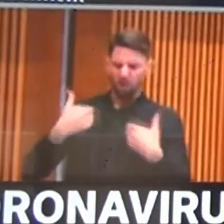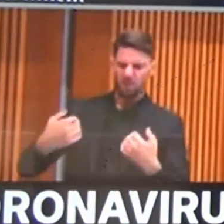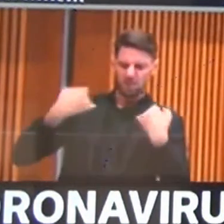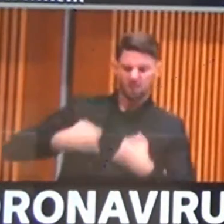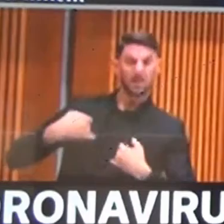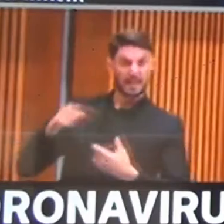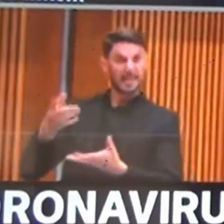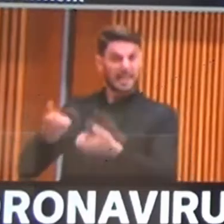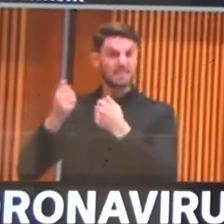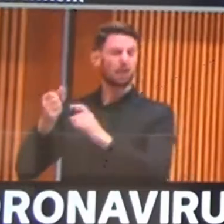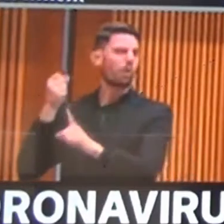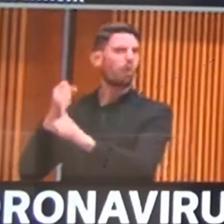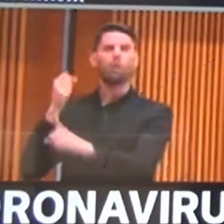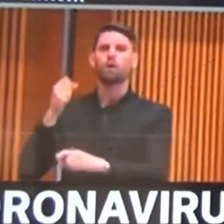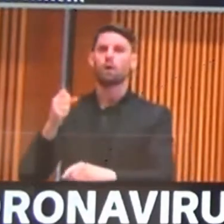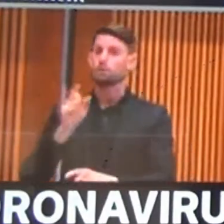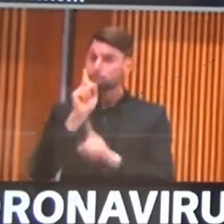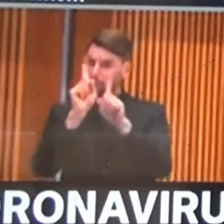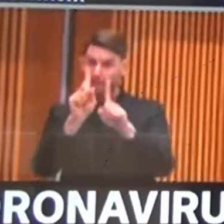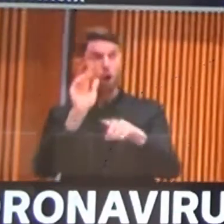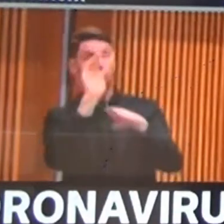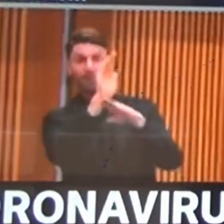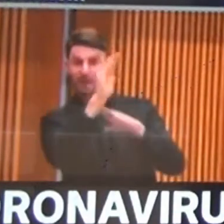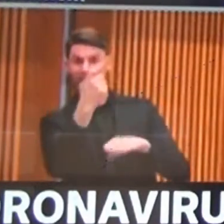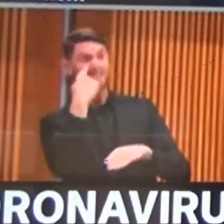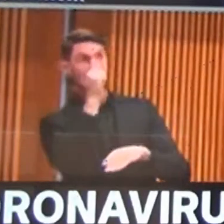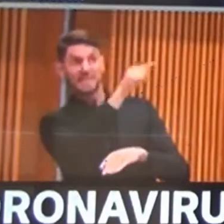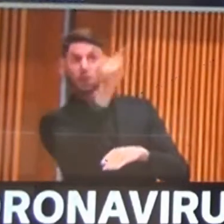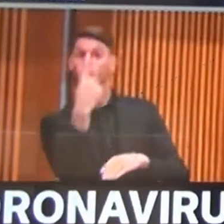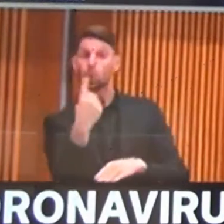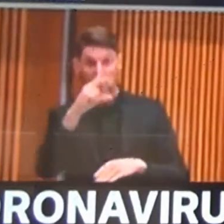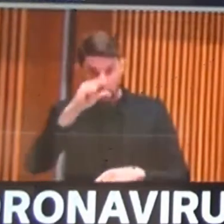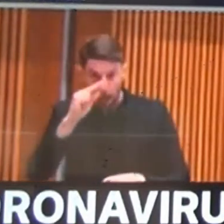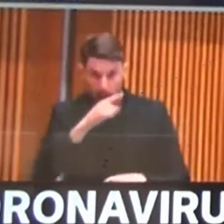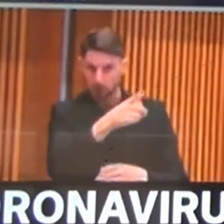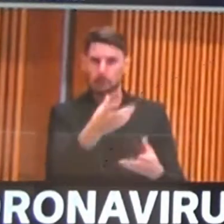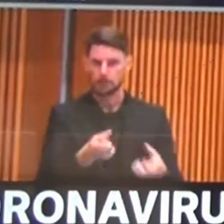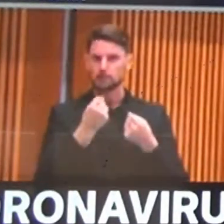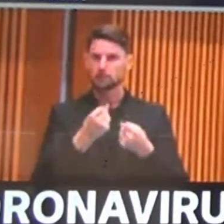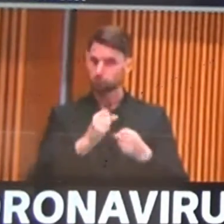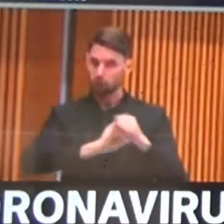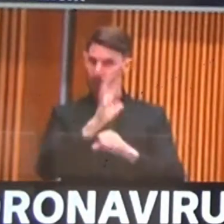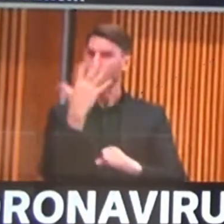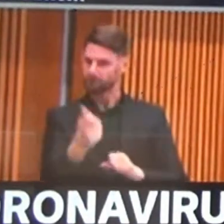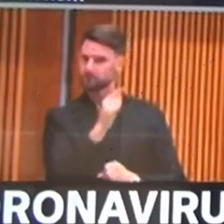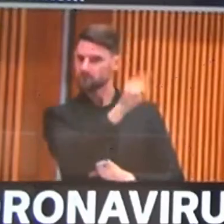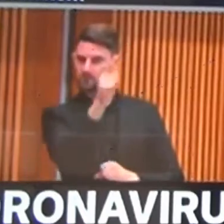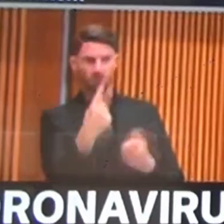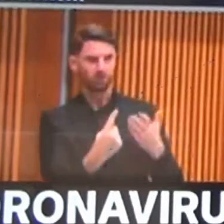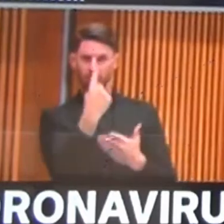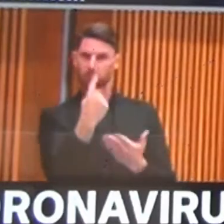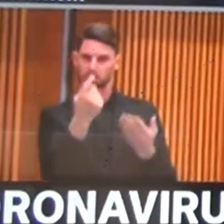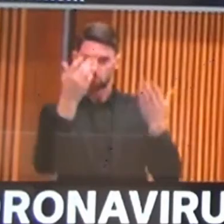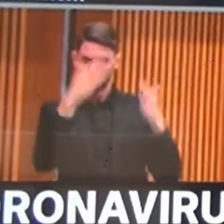people who lose their lives. The young are not immune. They are simply less likely to get it and less likely to have an